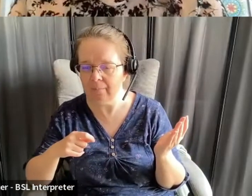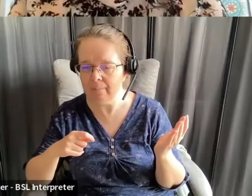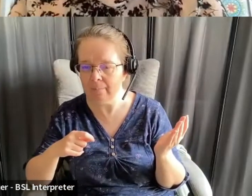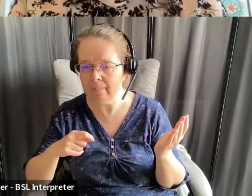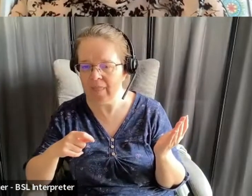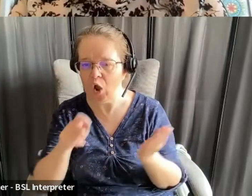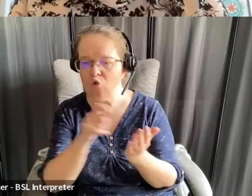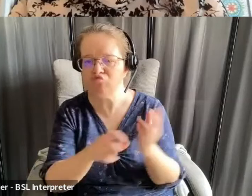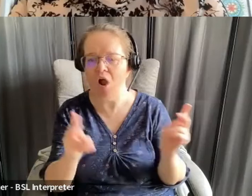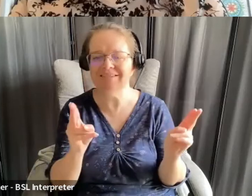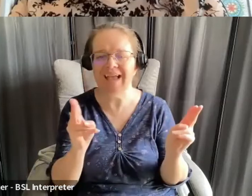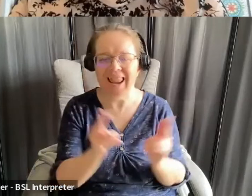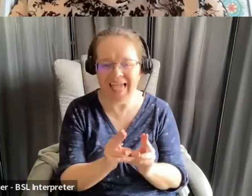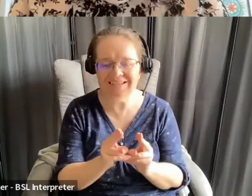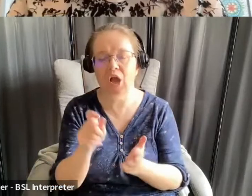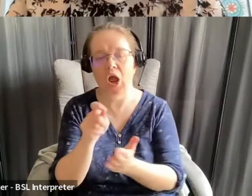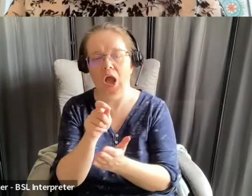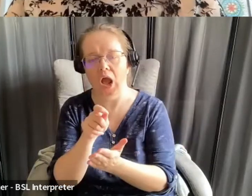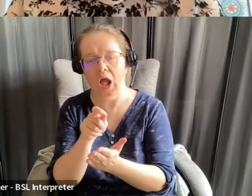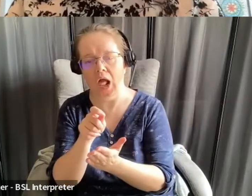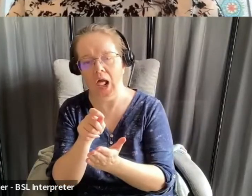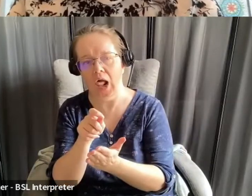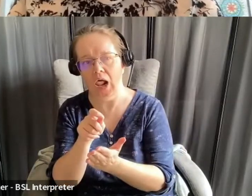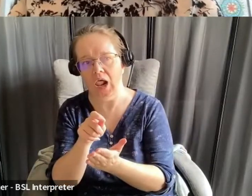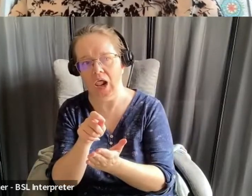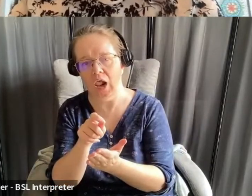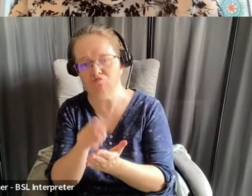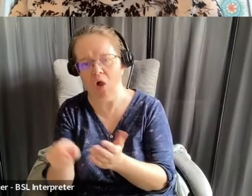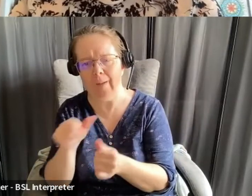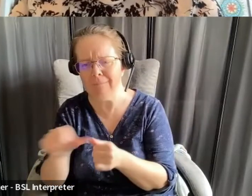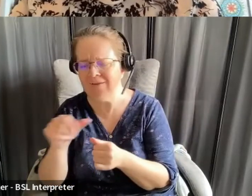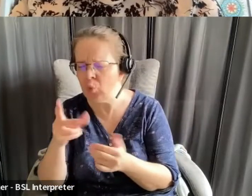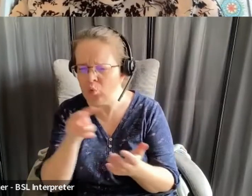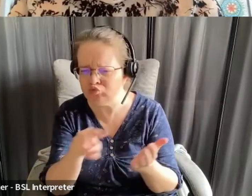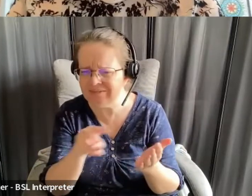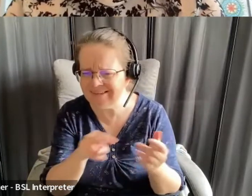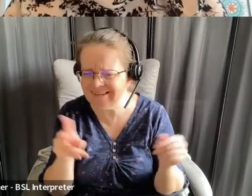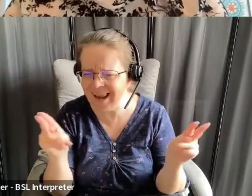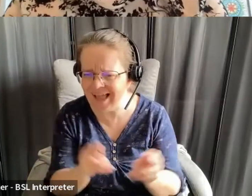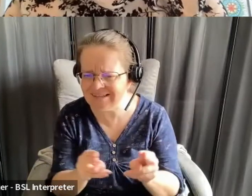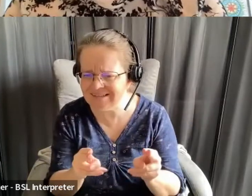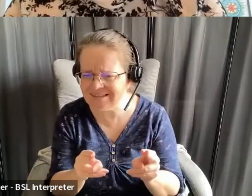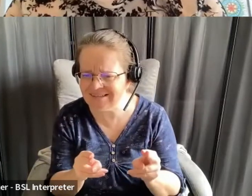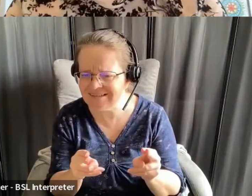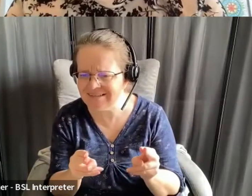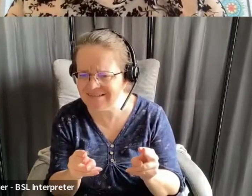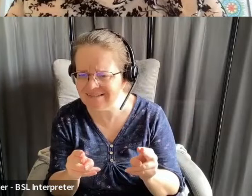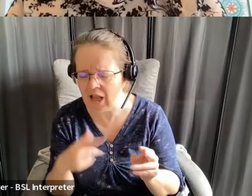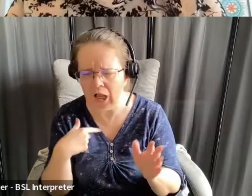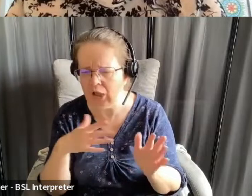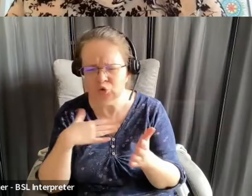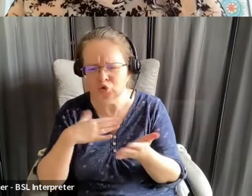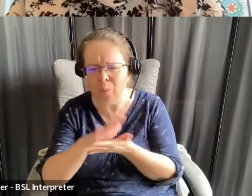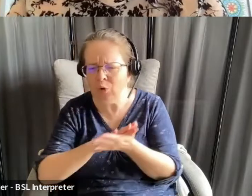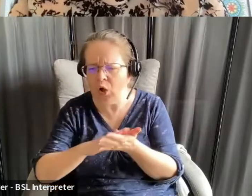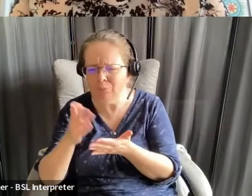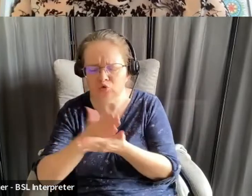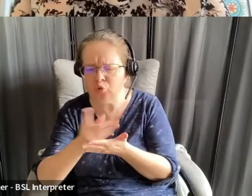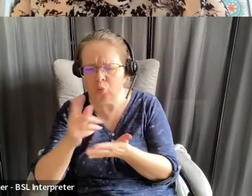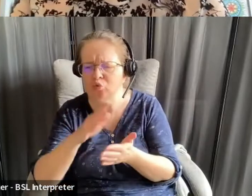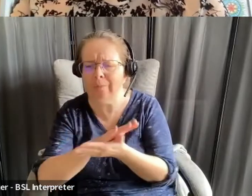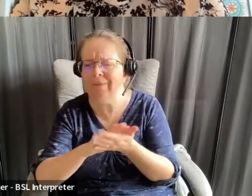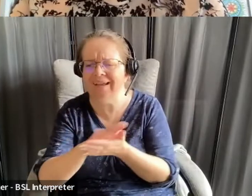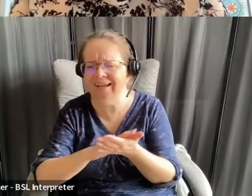better. Is it read less or write less? I'm not too sure what you're saying there, John,